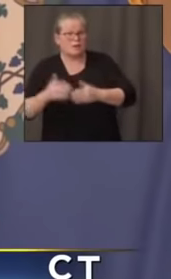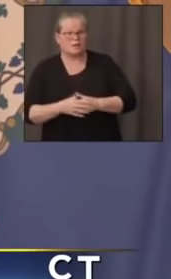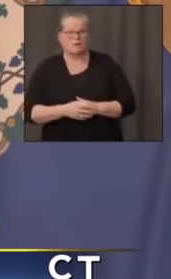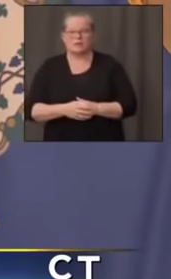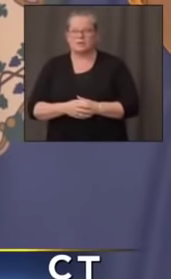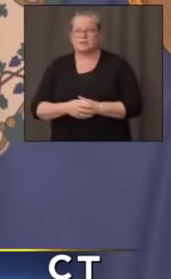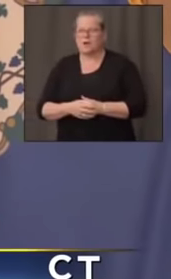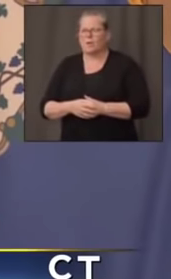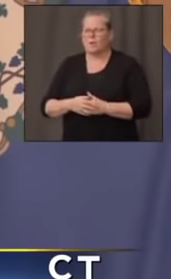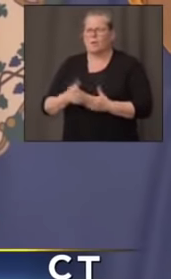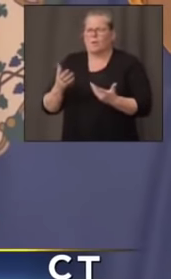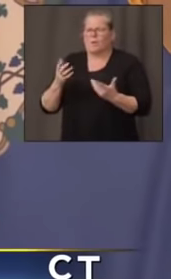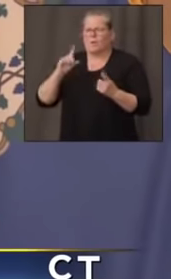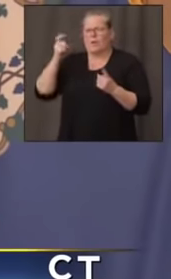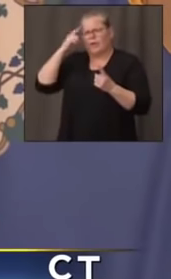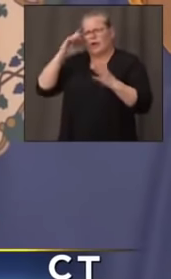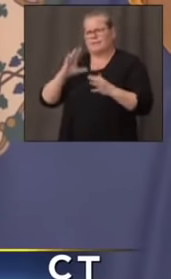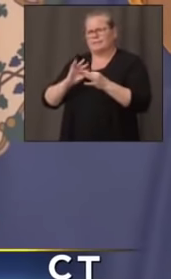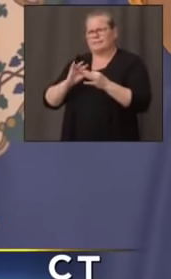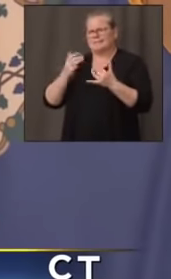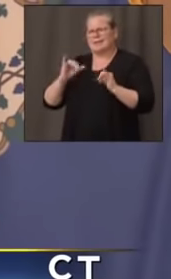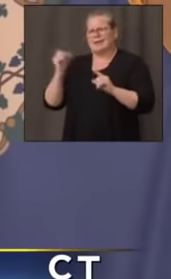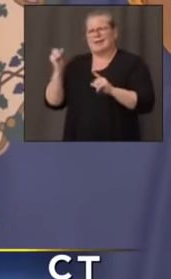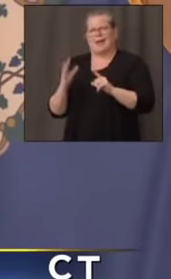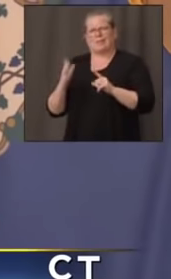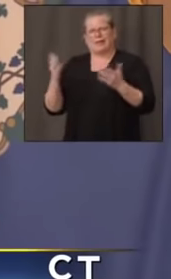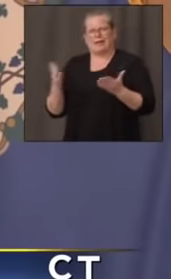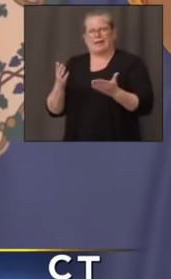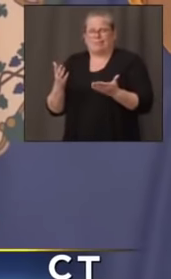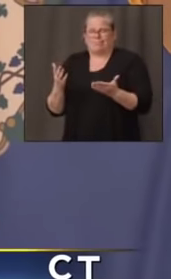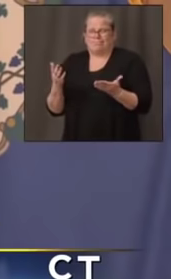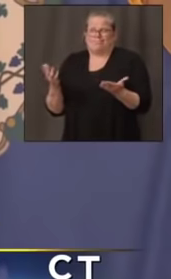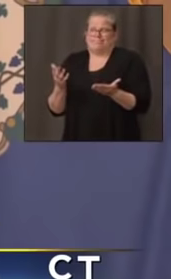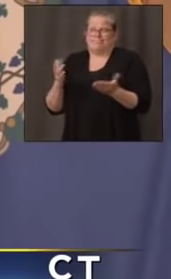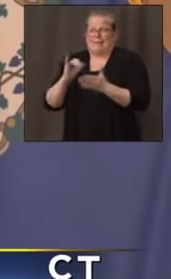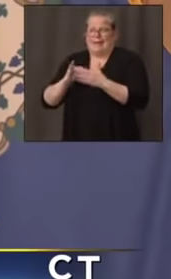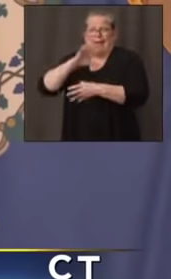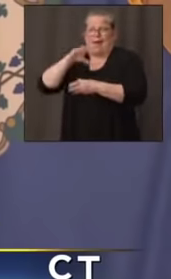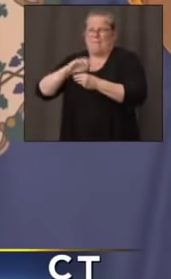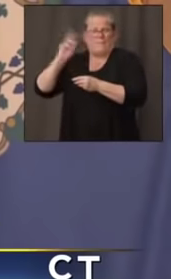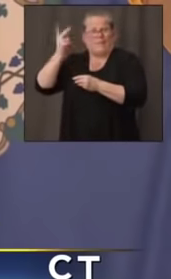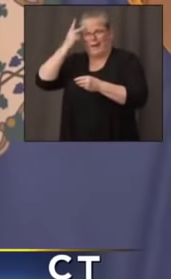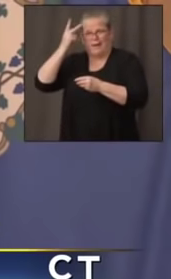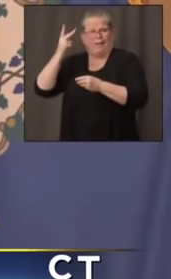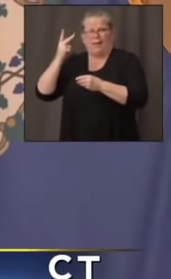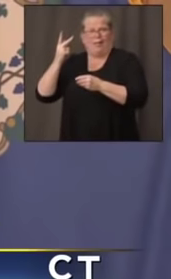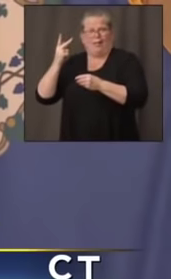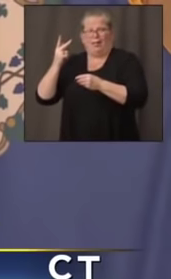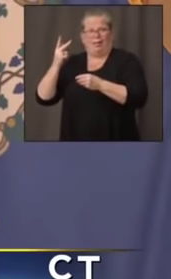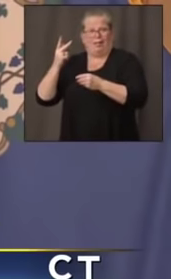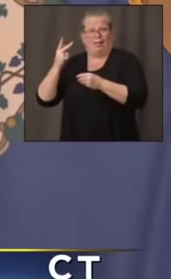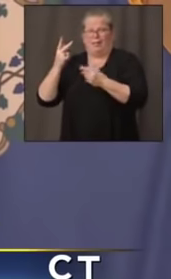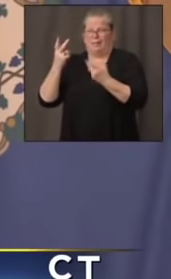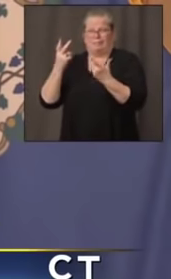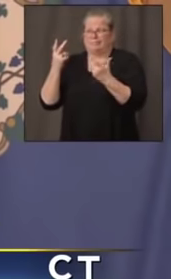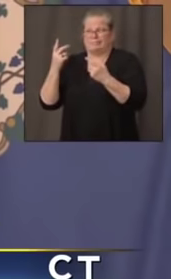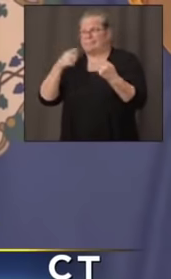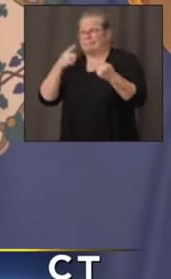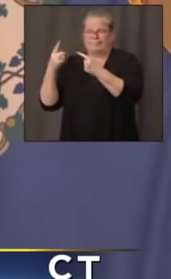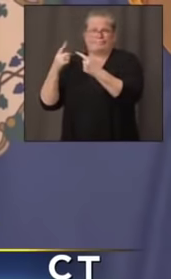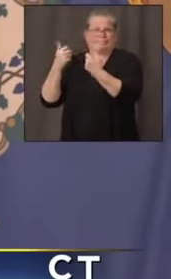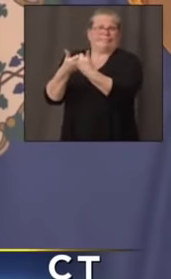mean, I guess it's a bit of a political game. I don't want older folks in particular, folks who fear